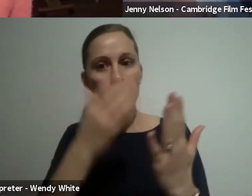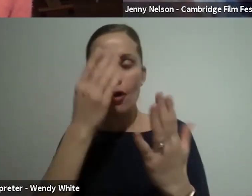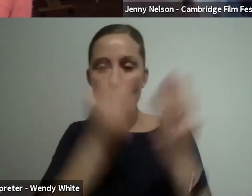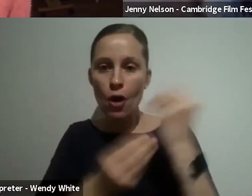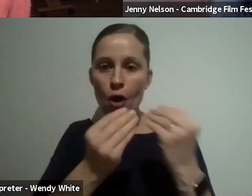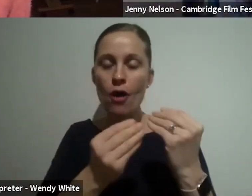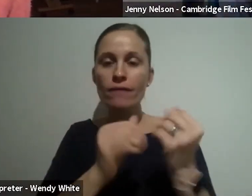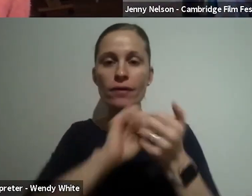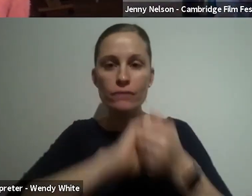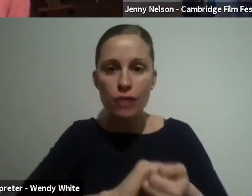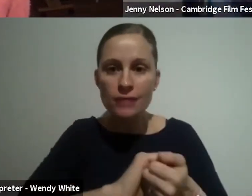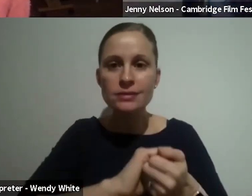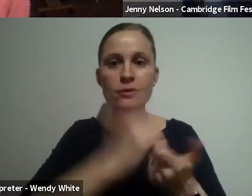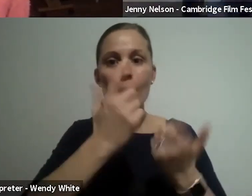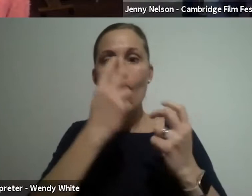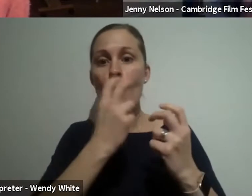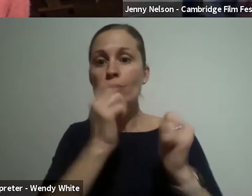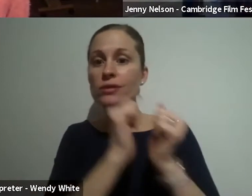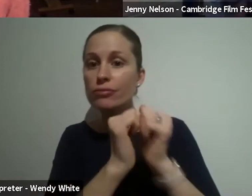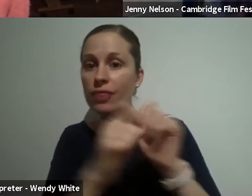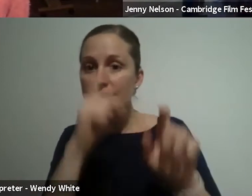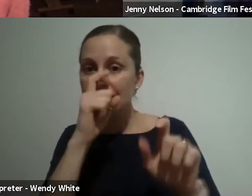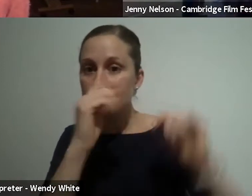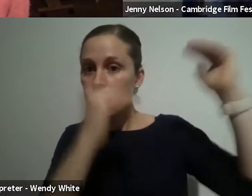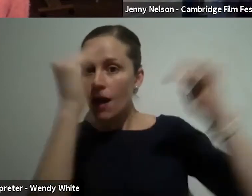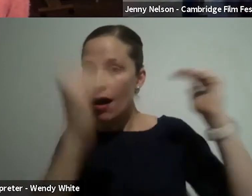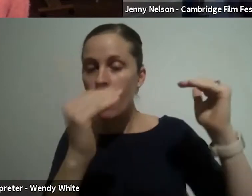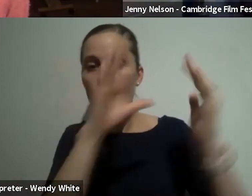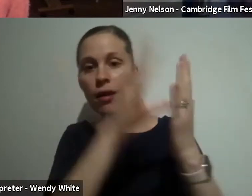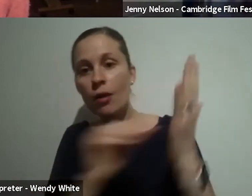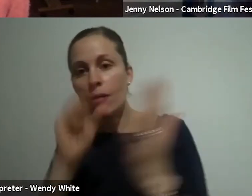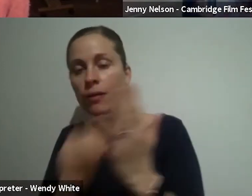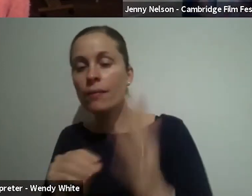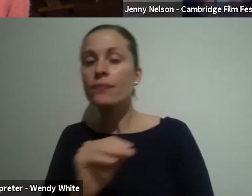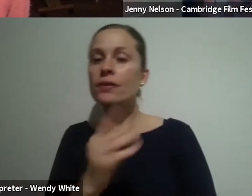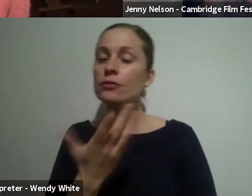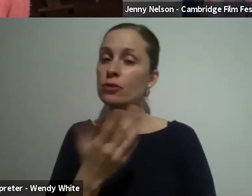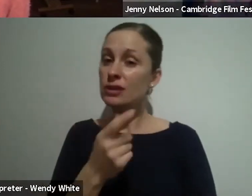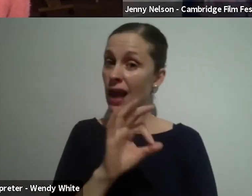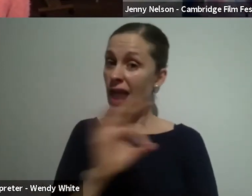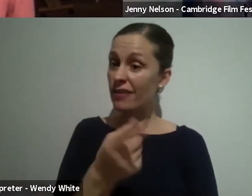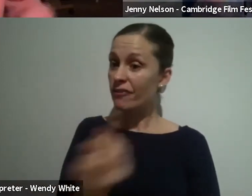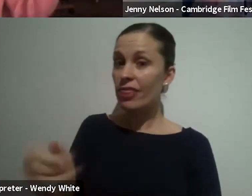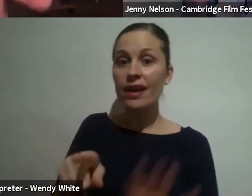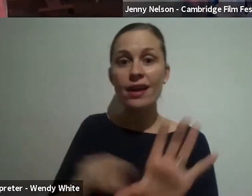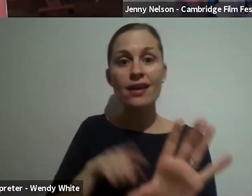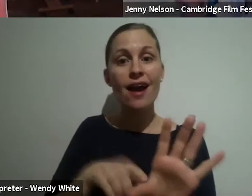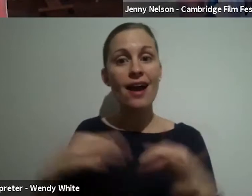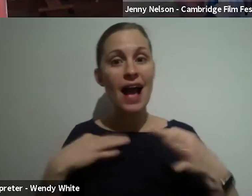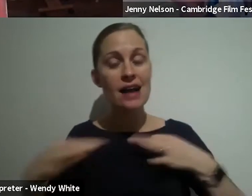their older siblings' older siblings. Did any of the young cast members comment on that sort